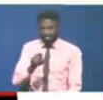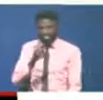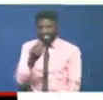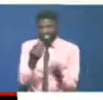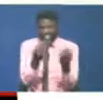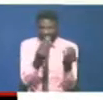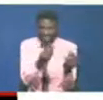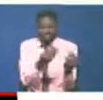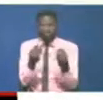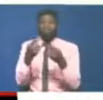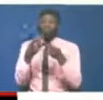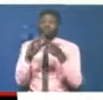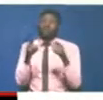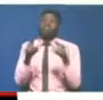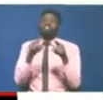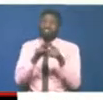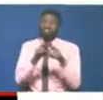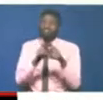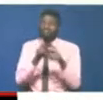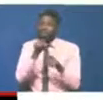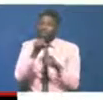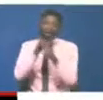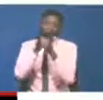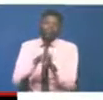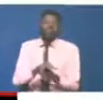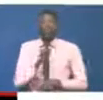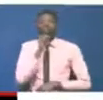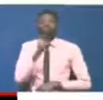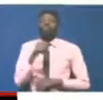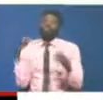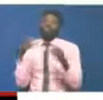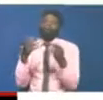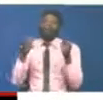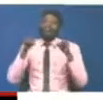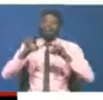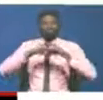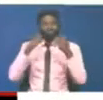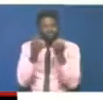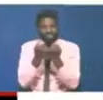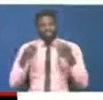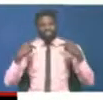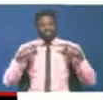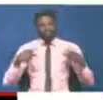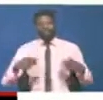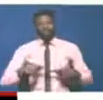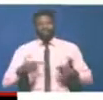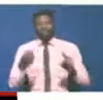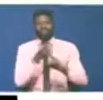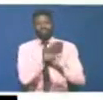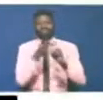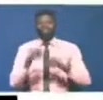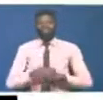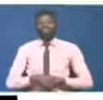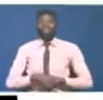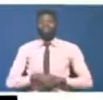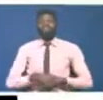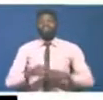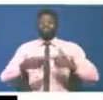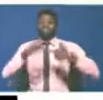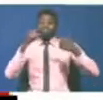day-to-day forms of elder abuse that happen in our society, physical forms of abuse. Emotional abuse, we intimidate